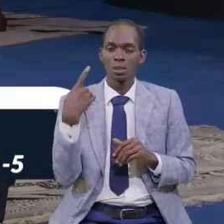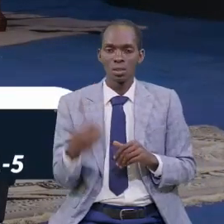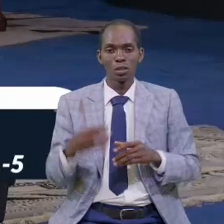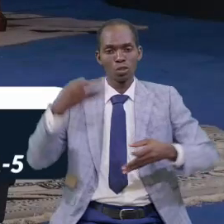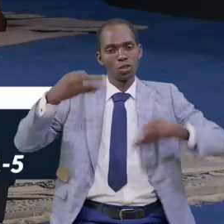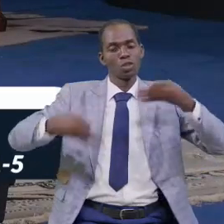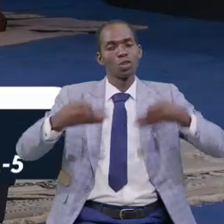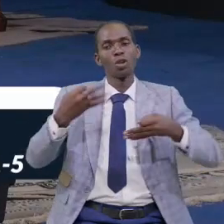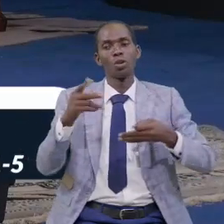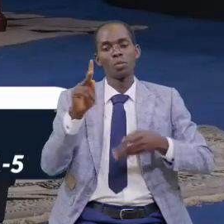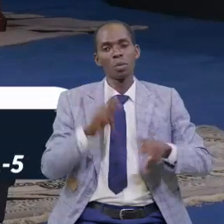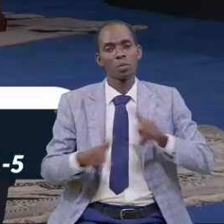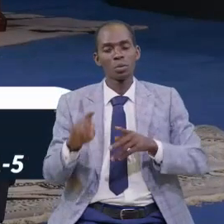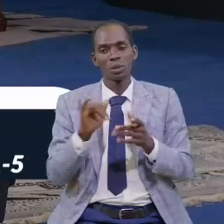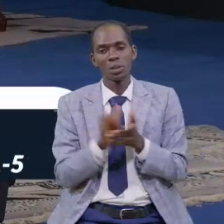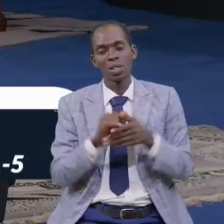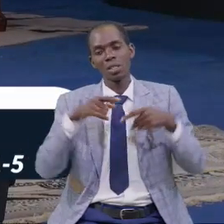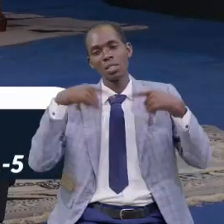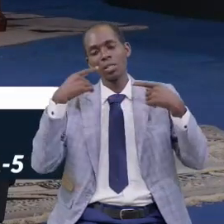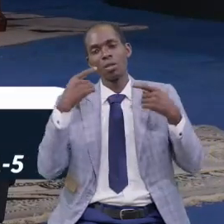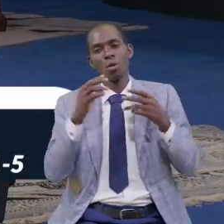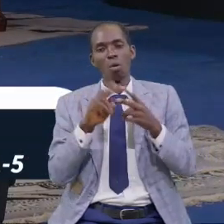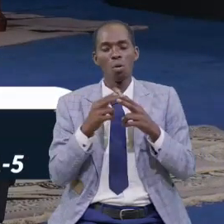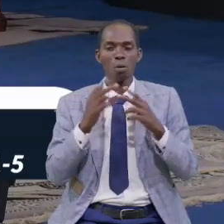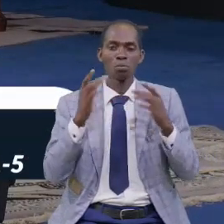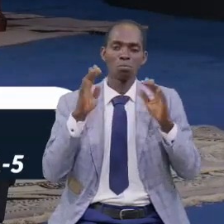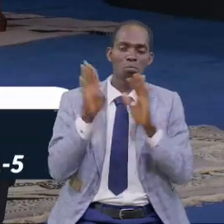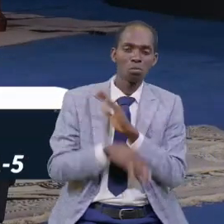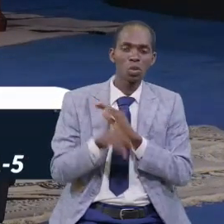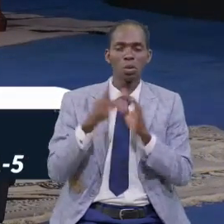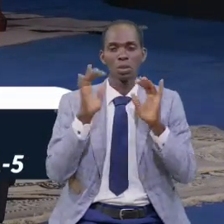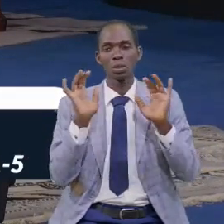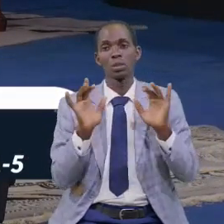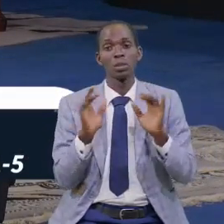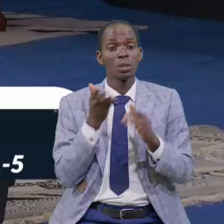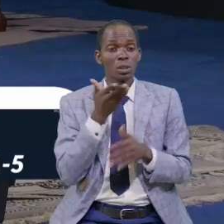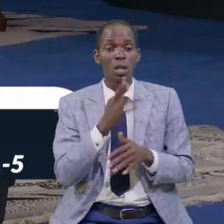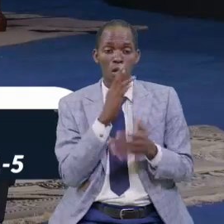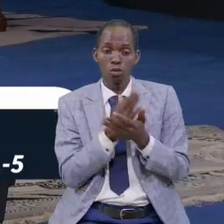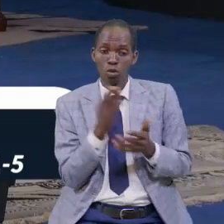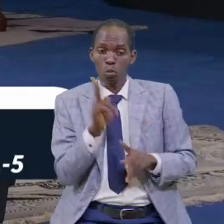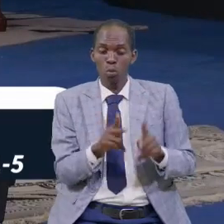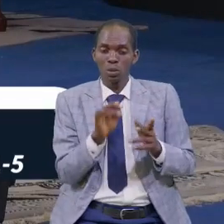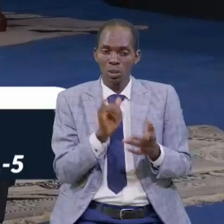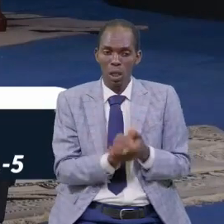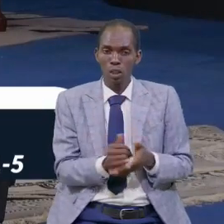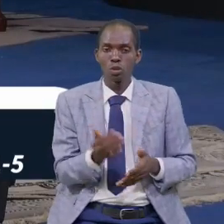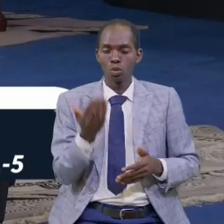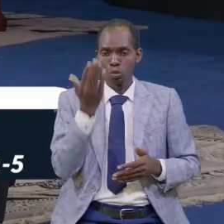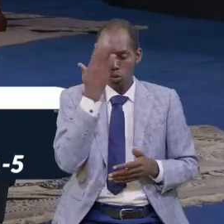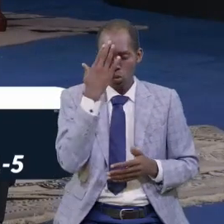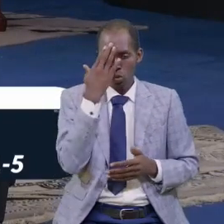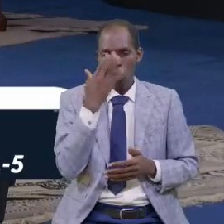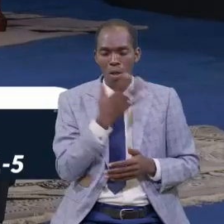who sin deliberately, they know that God commands against